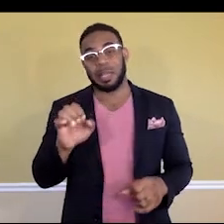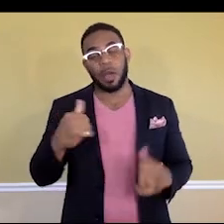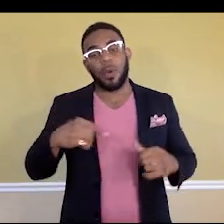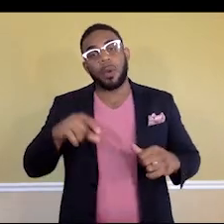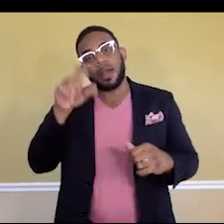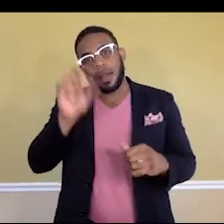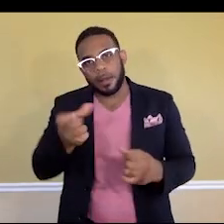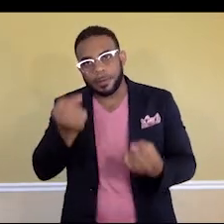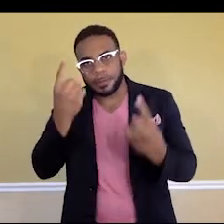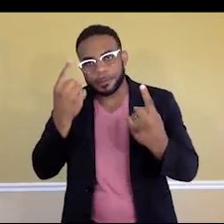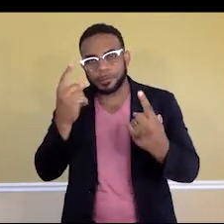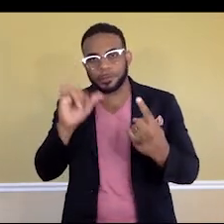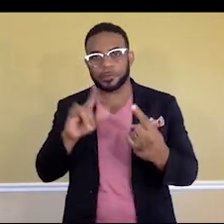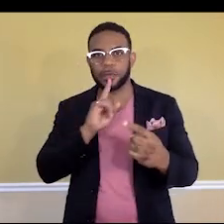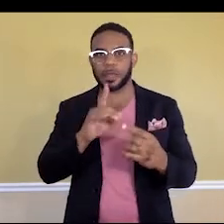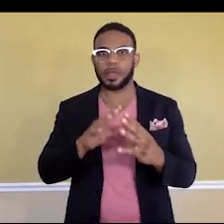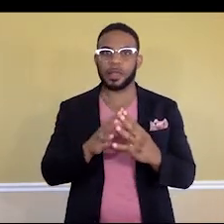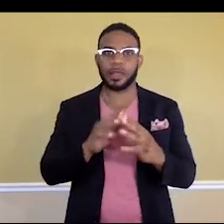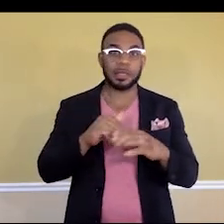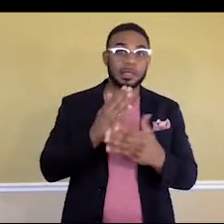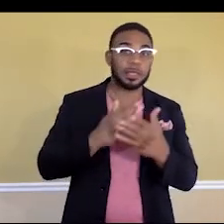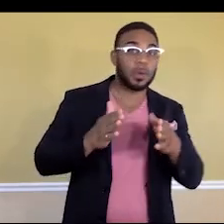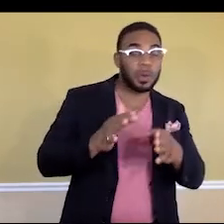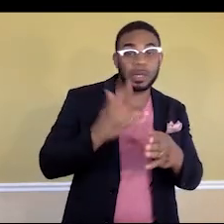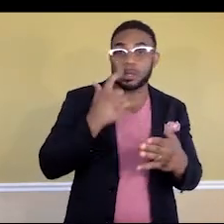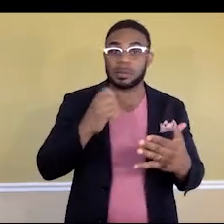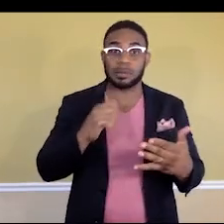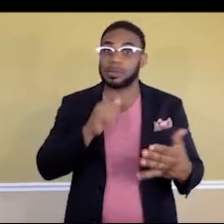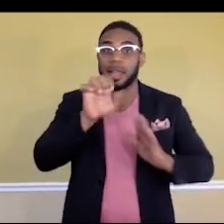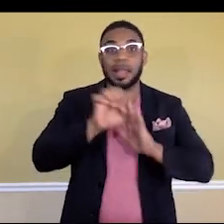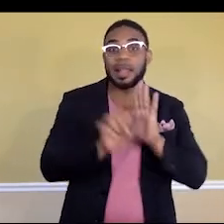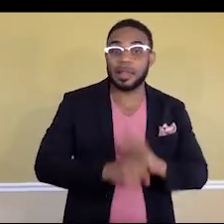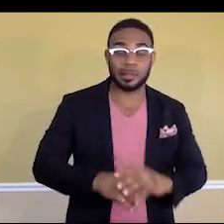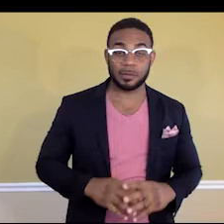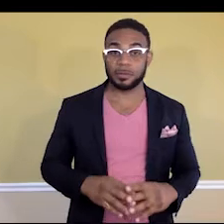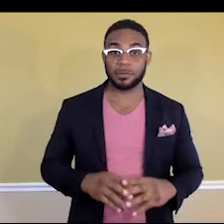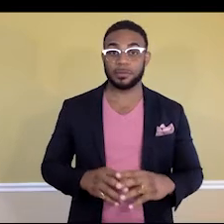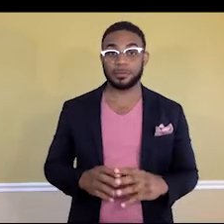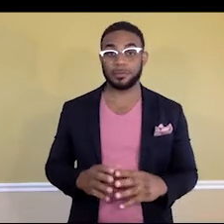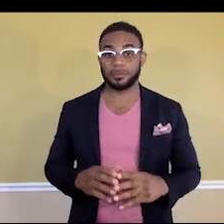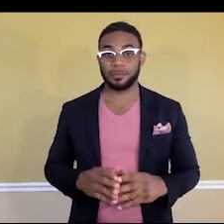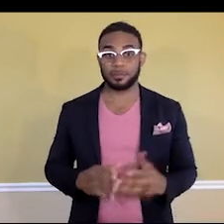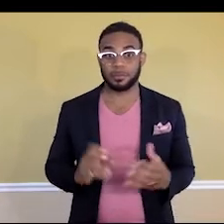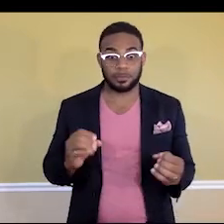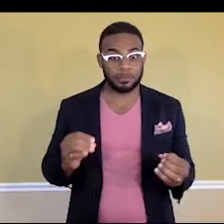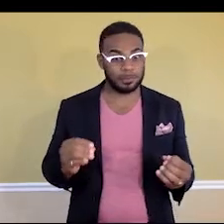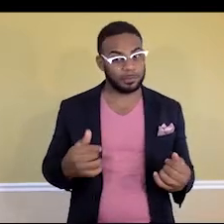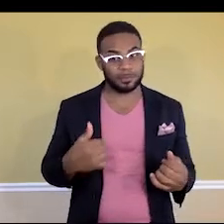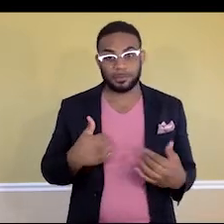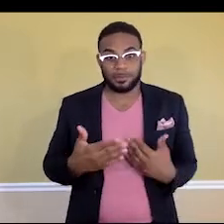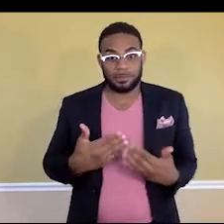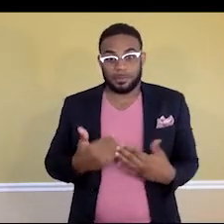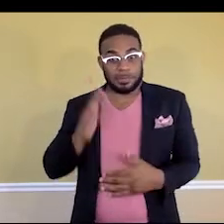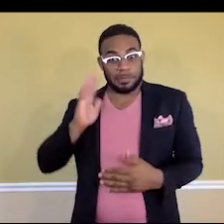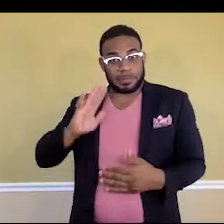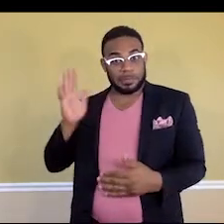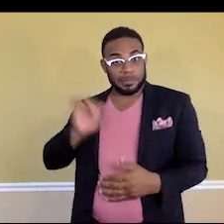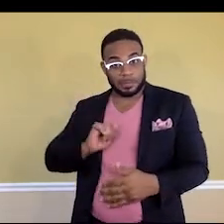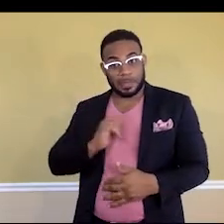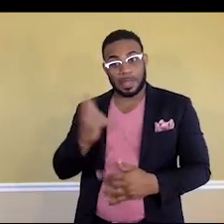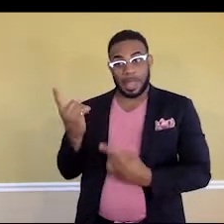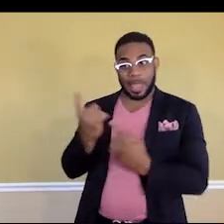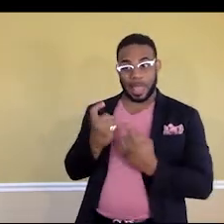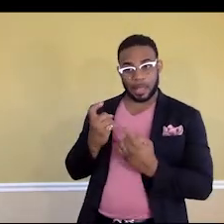we have to understand that it's in some aspects just unethical. So I have even in the past been